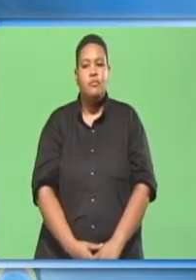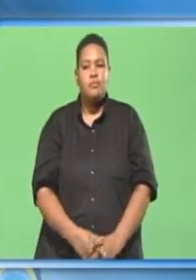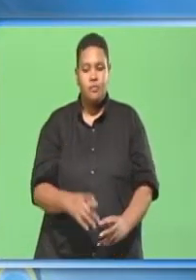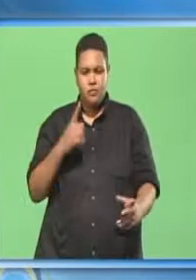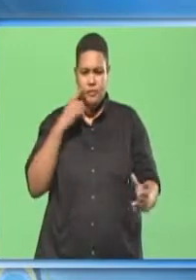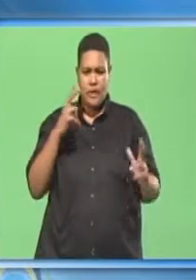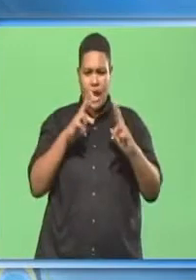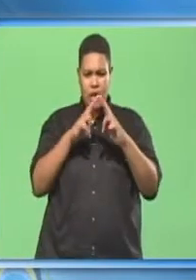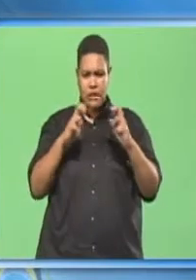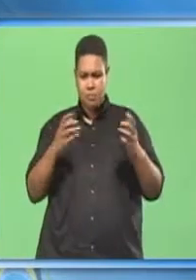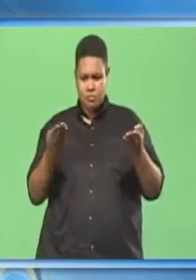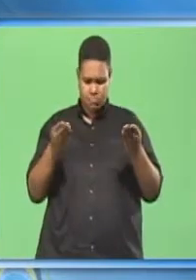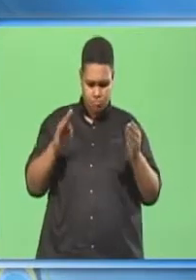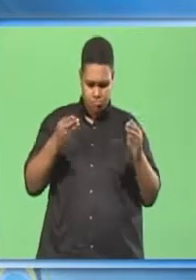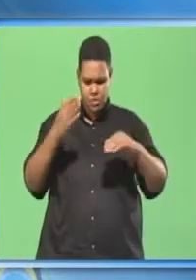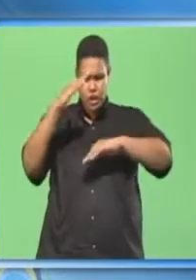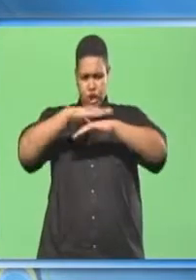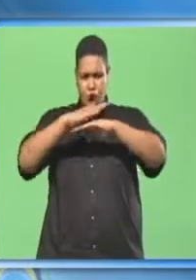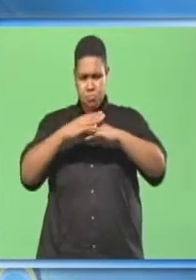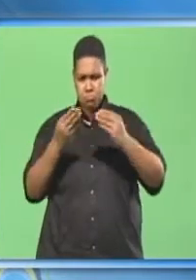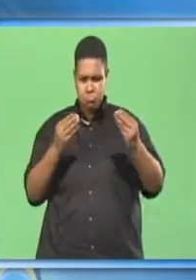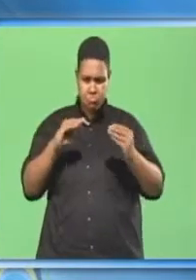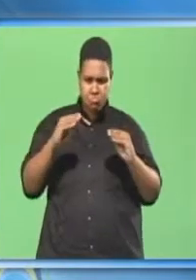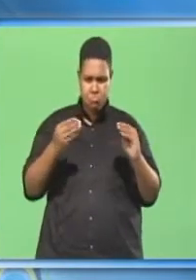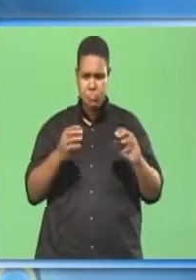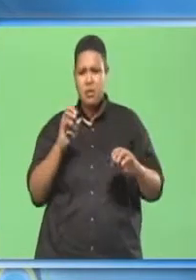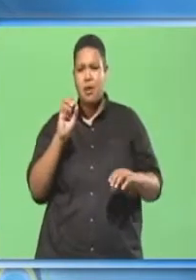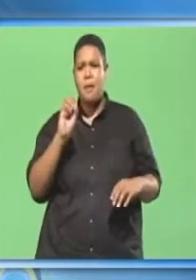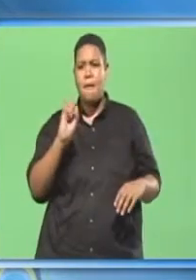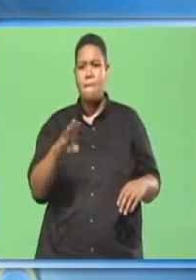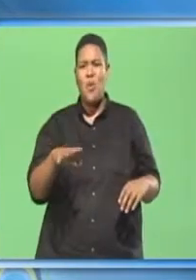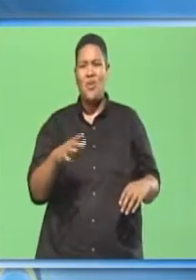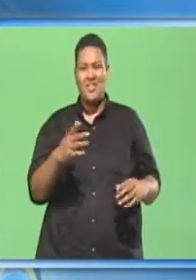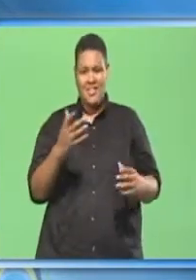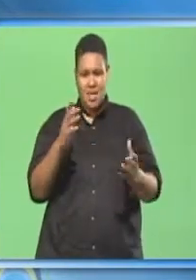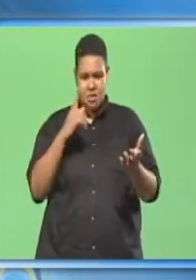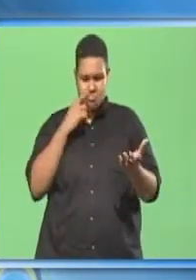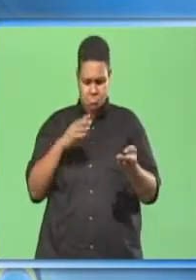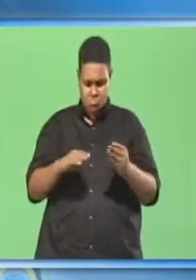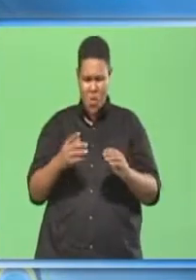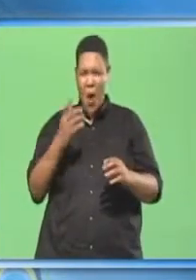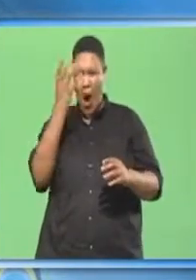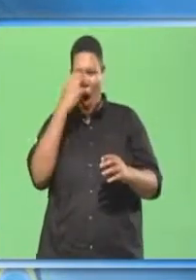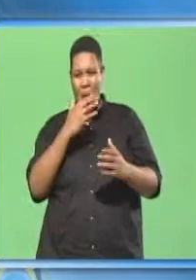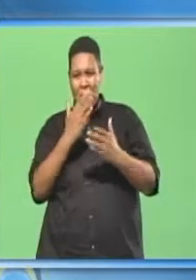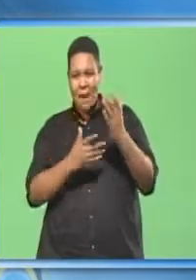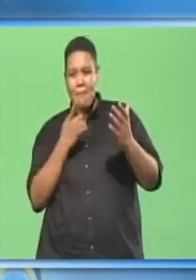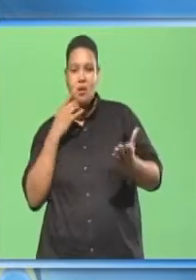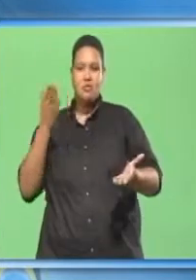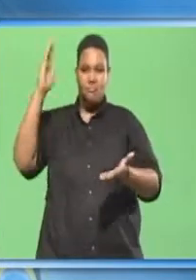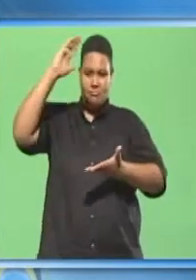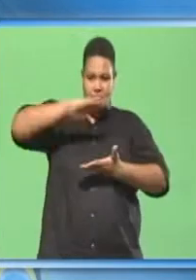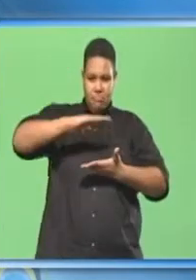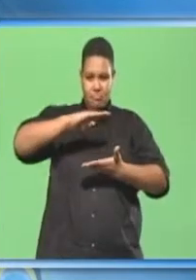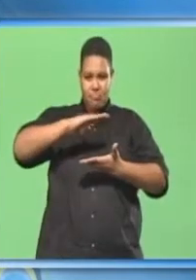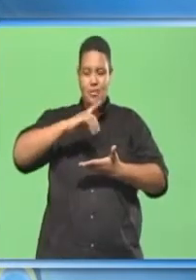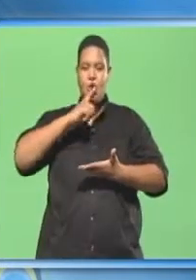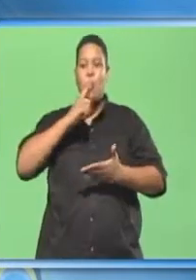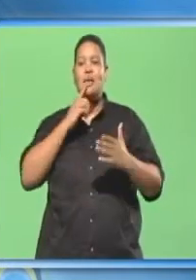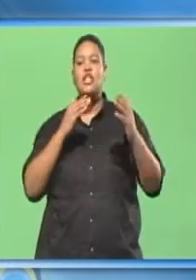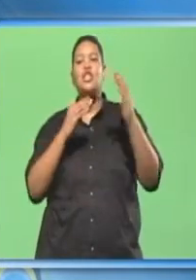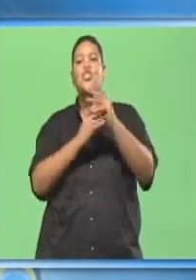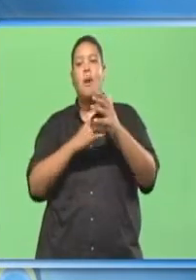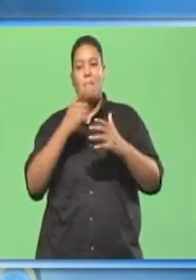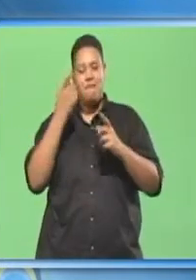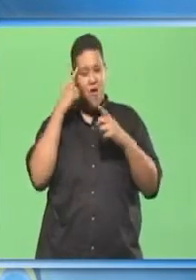Examine the top piece and place the less attractive face up on the workbench. This will be the underside of the top